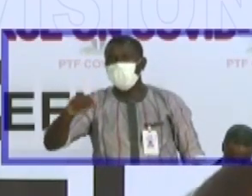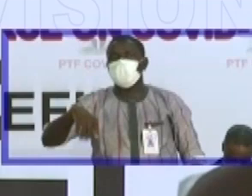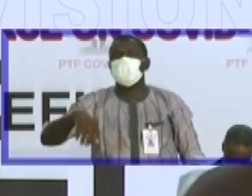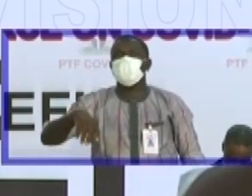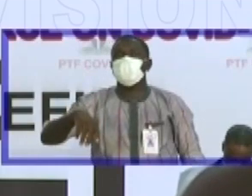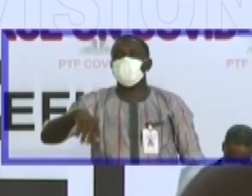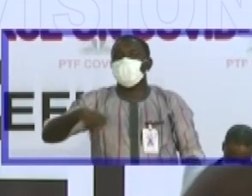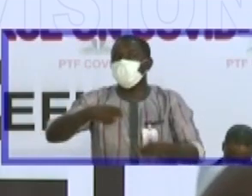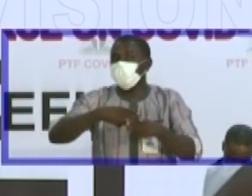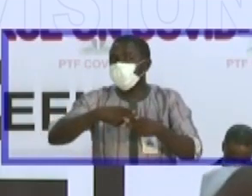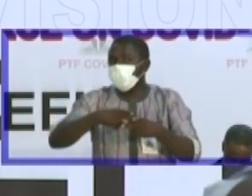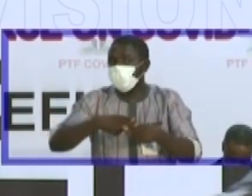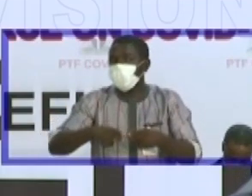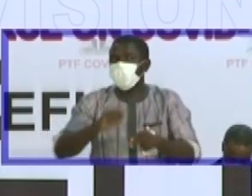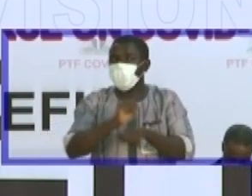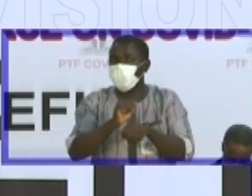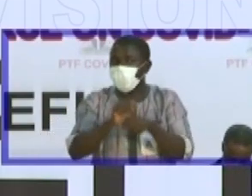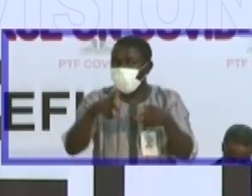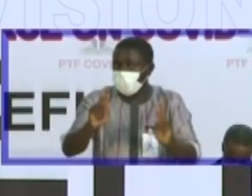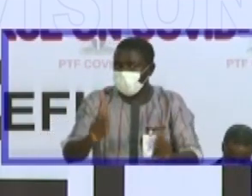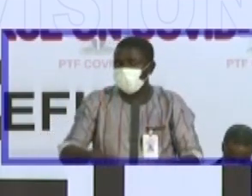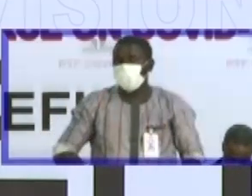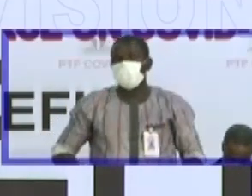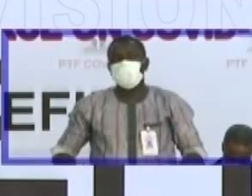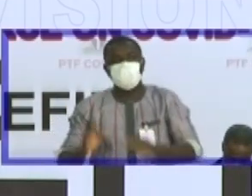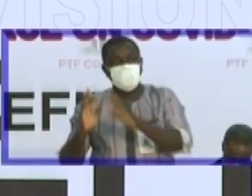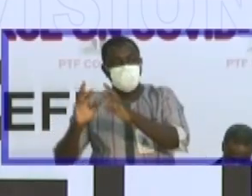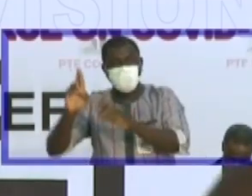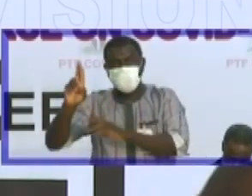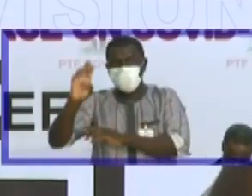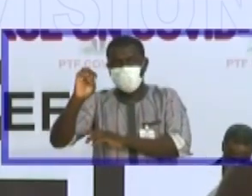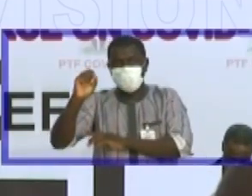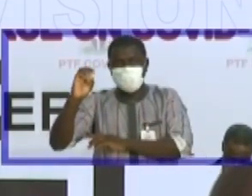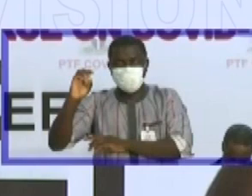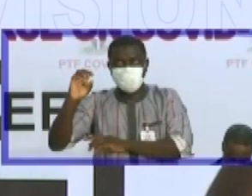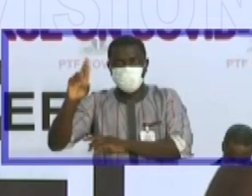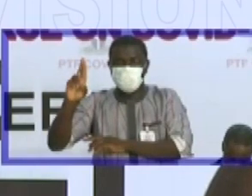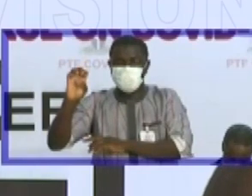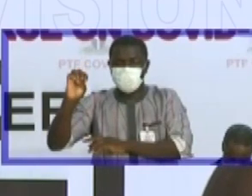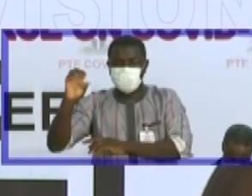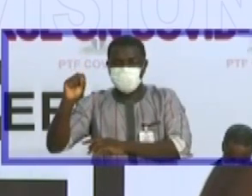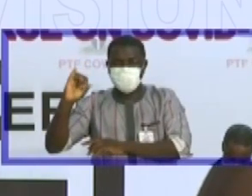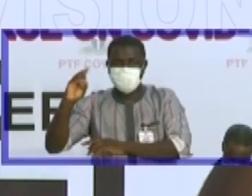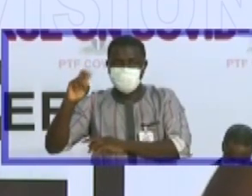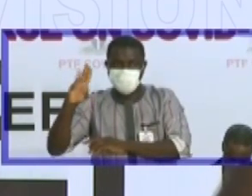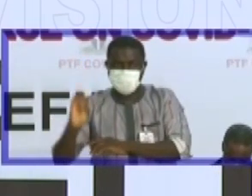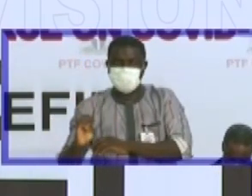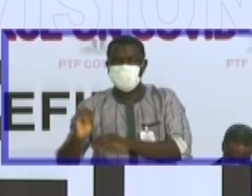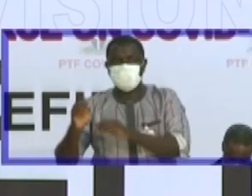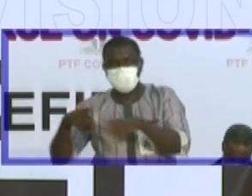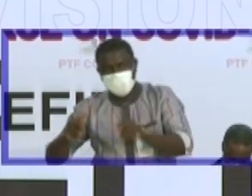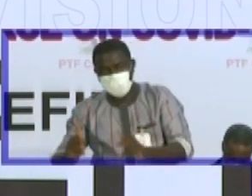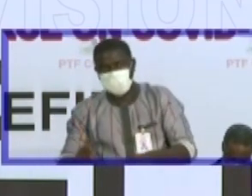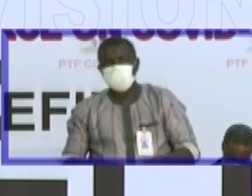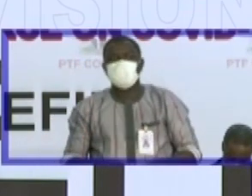temporary work permit, residence permit, and expatriate quota for those who are affected